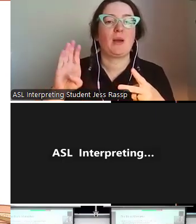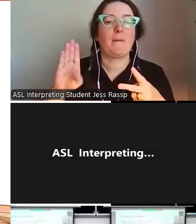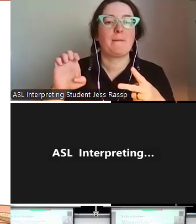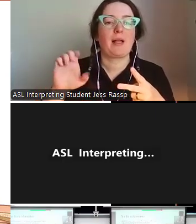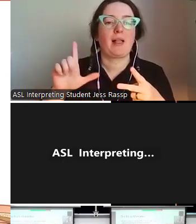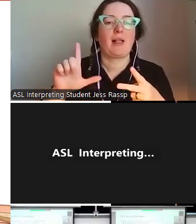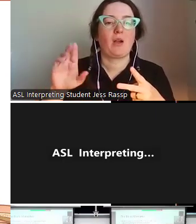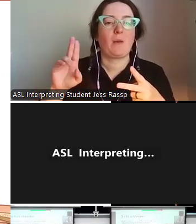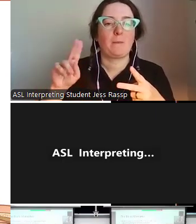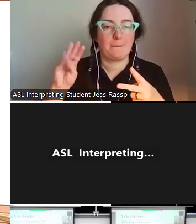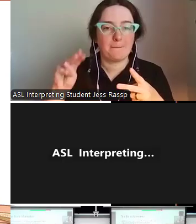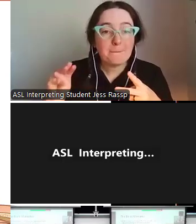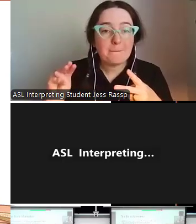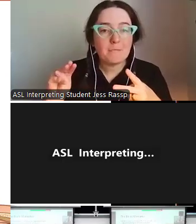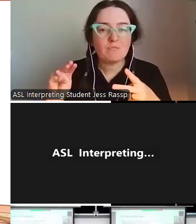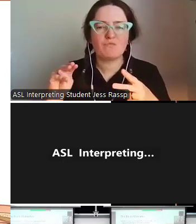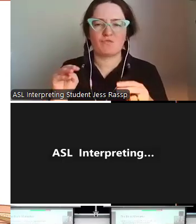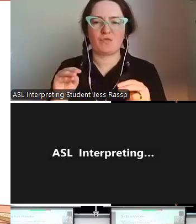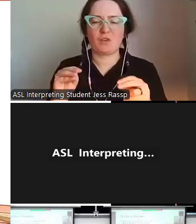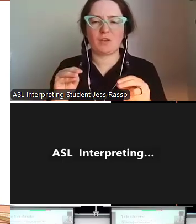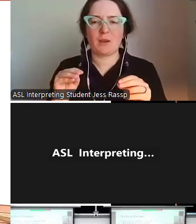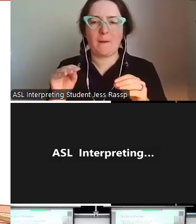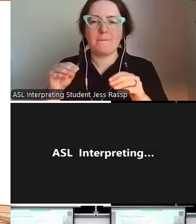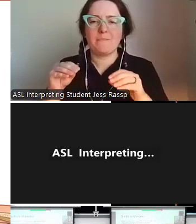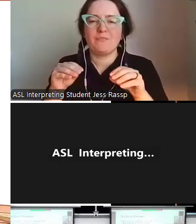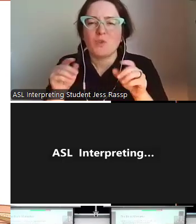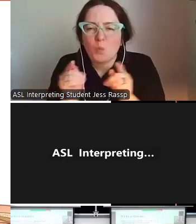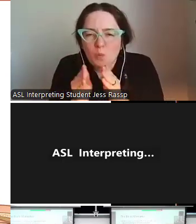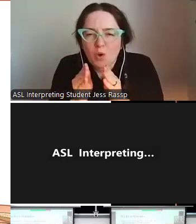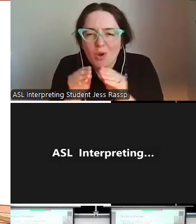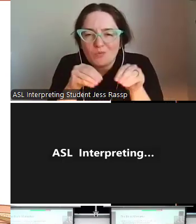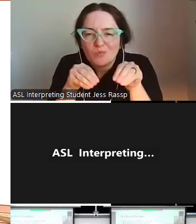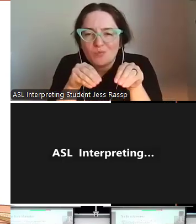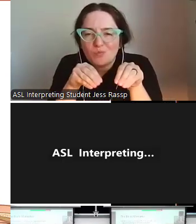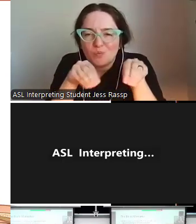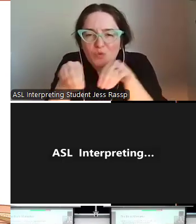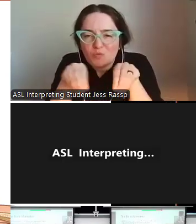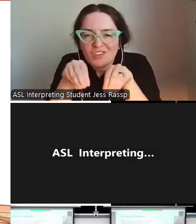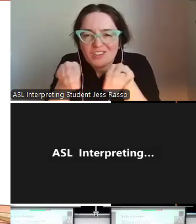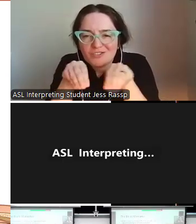cerebellum, this is your more like your fine motor movements. So this would be,